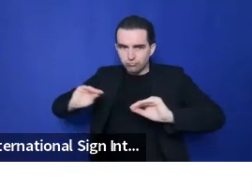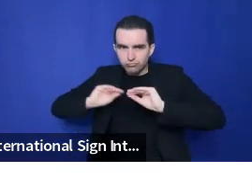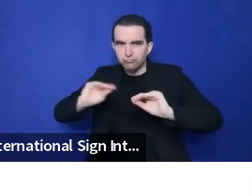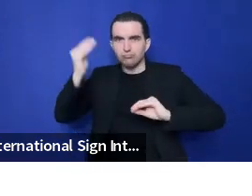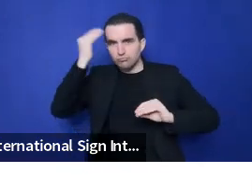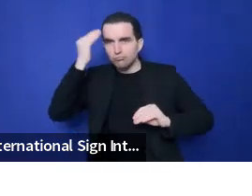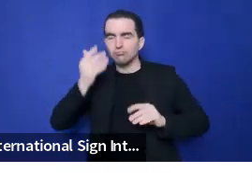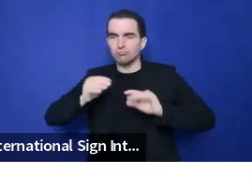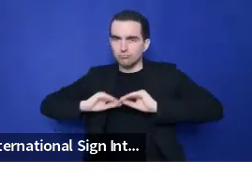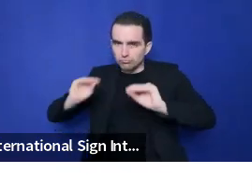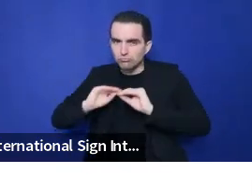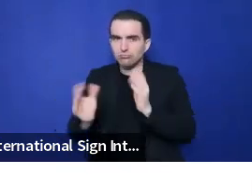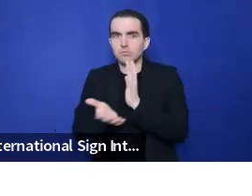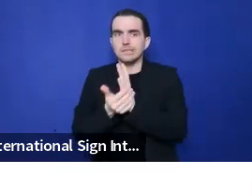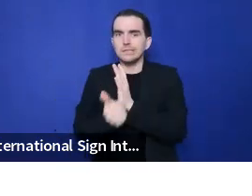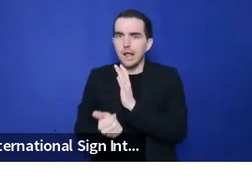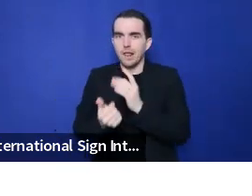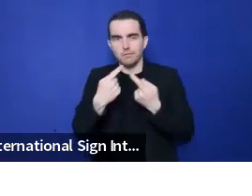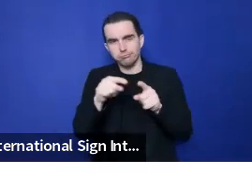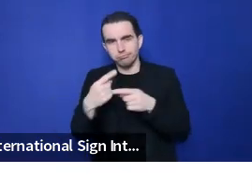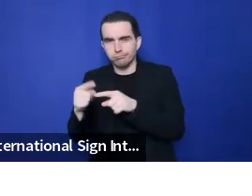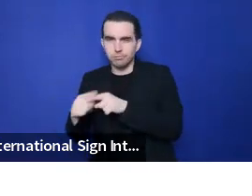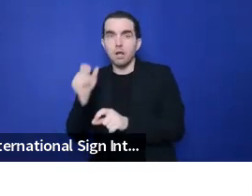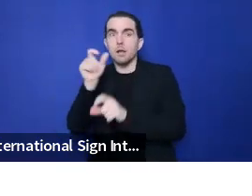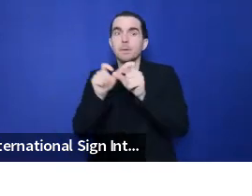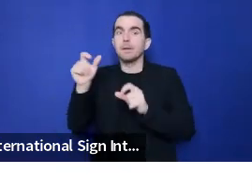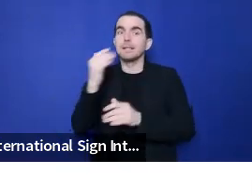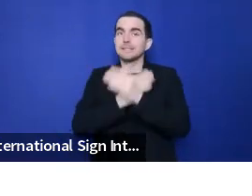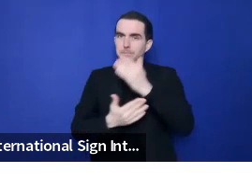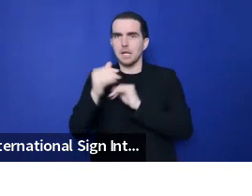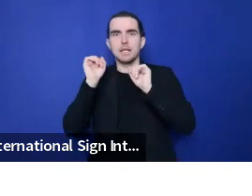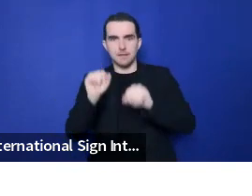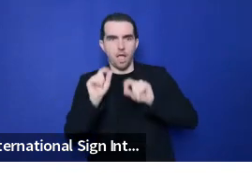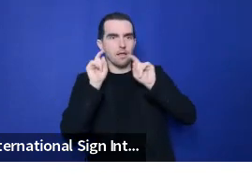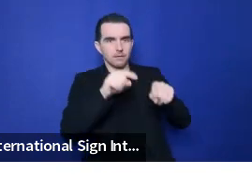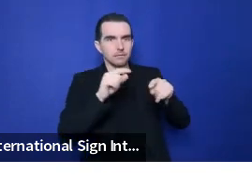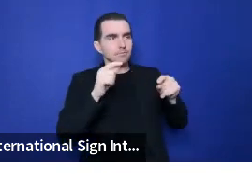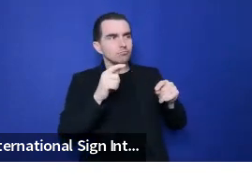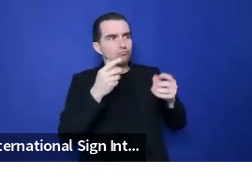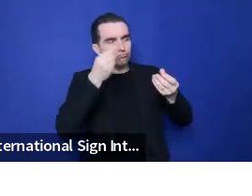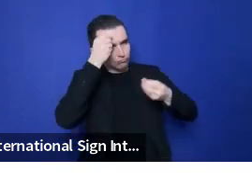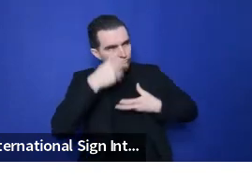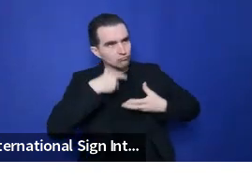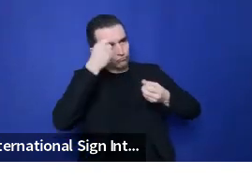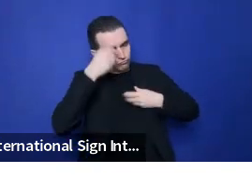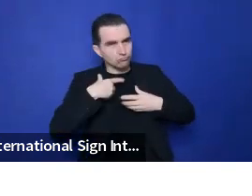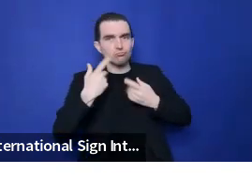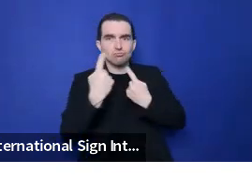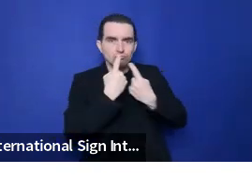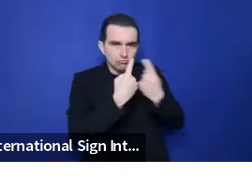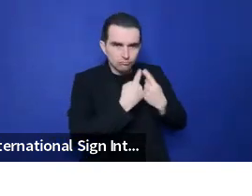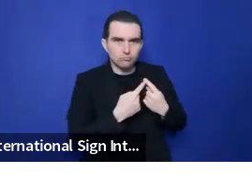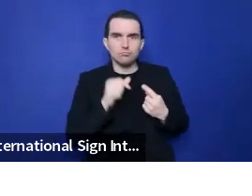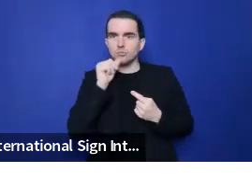Some clubs also piloting the pet care system, which is same as volunteer home care, but they provide more advanced